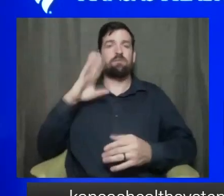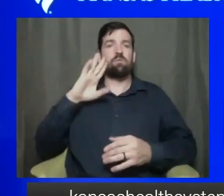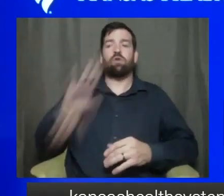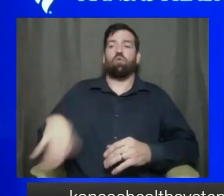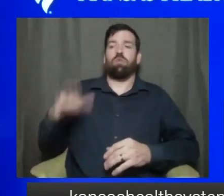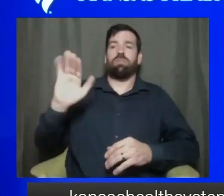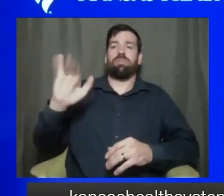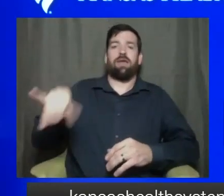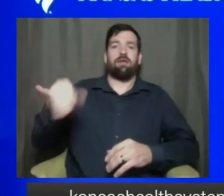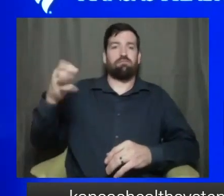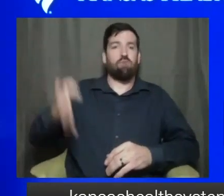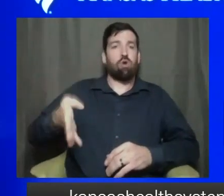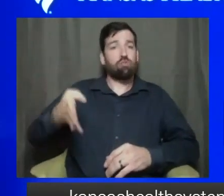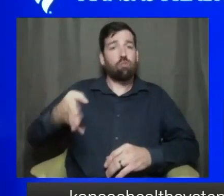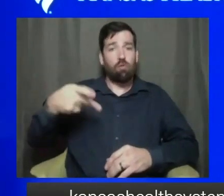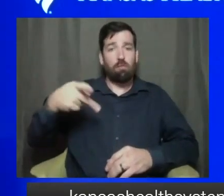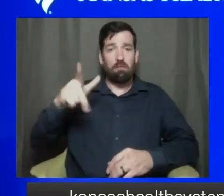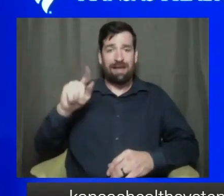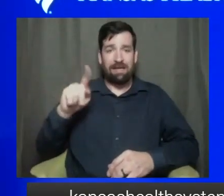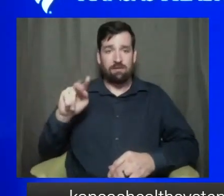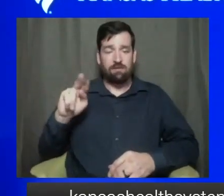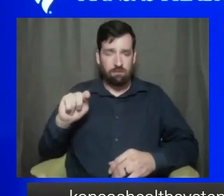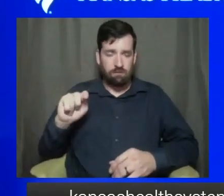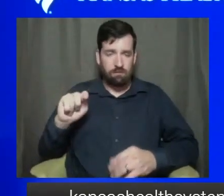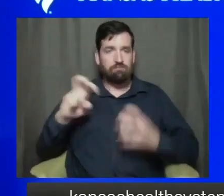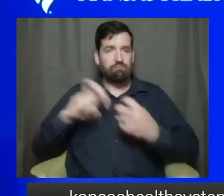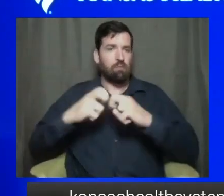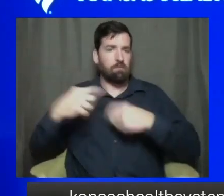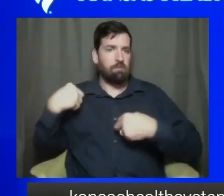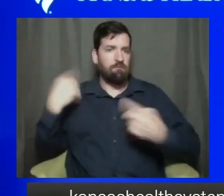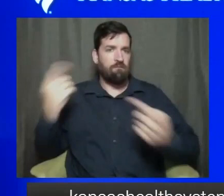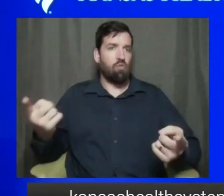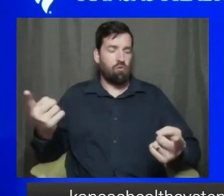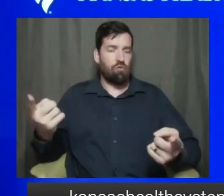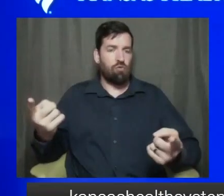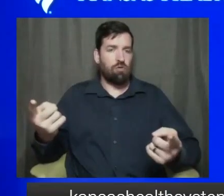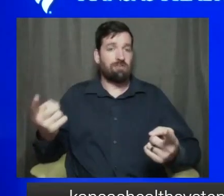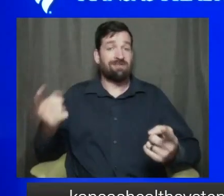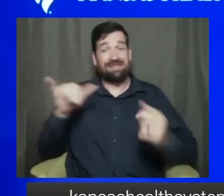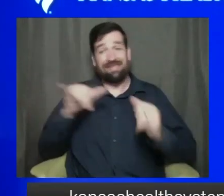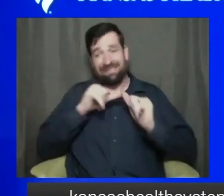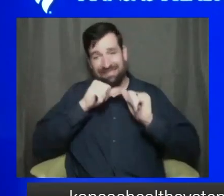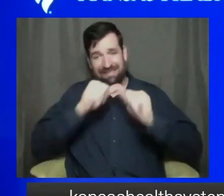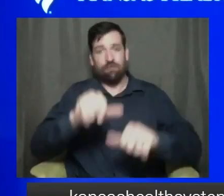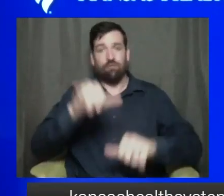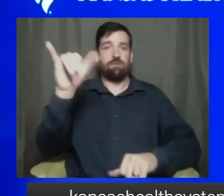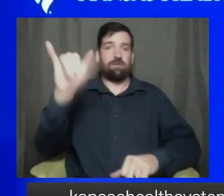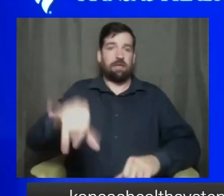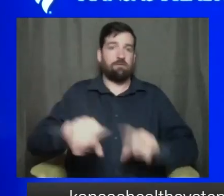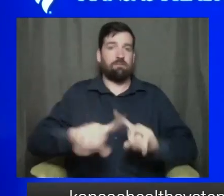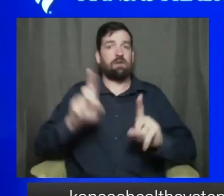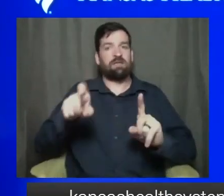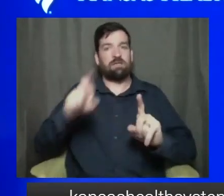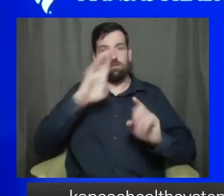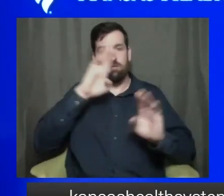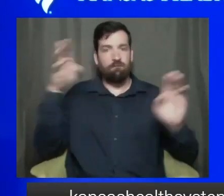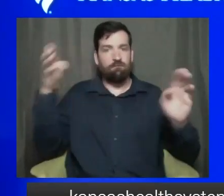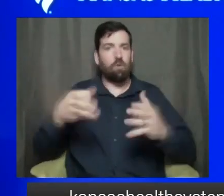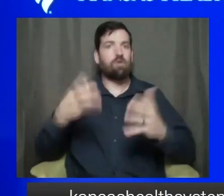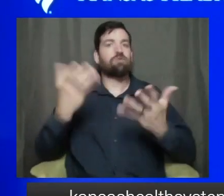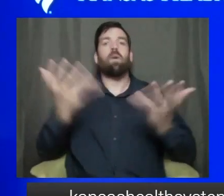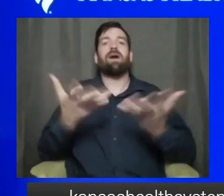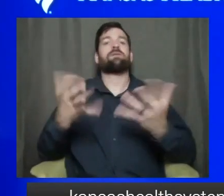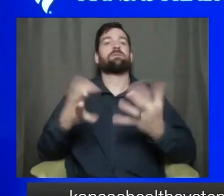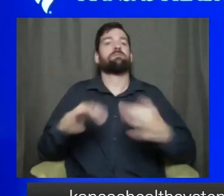problems before. We have seen that. This is a continuation of that. But again, I think we need to focus on what is important about that. The